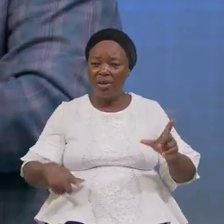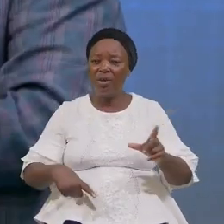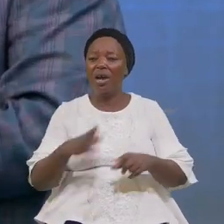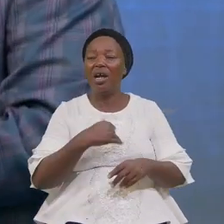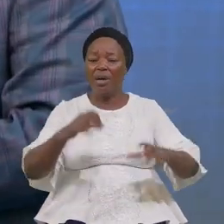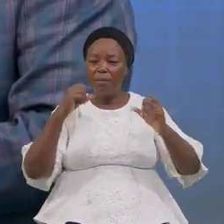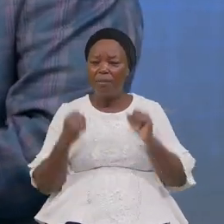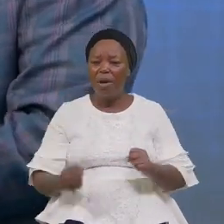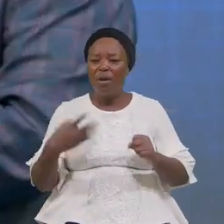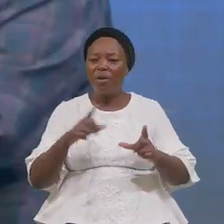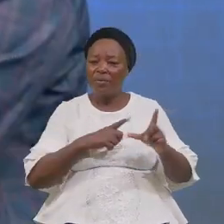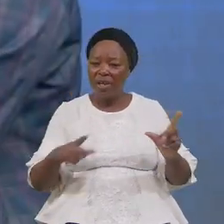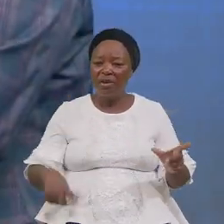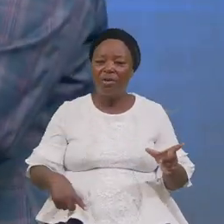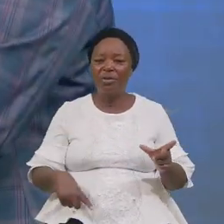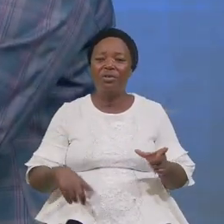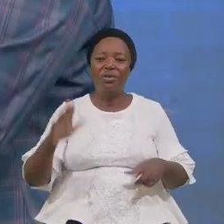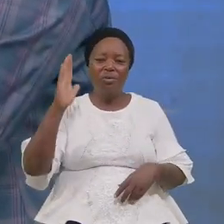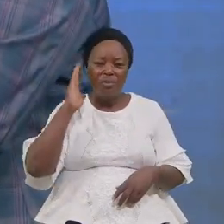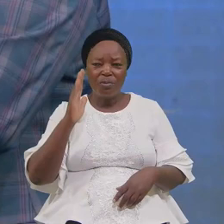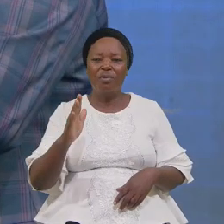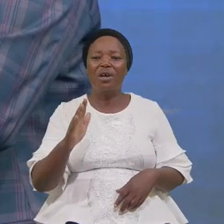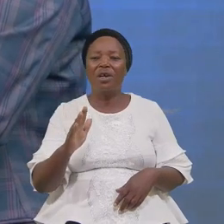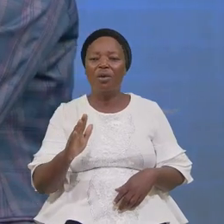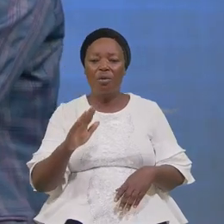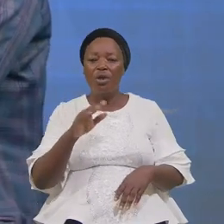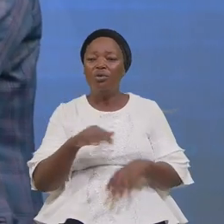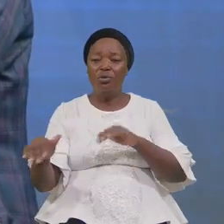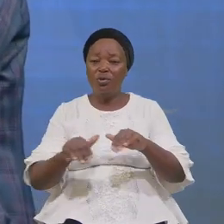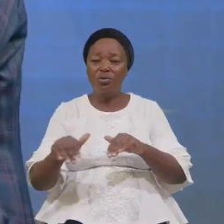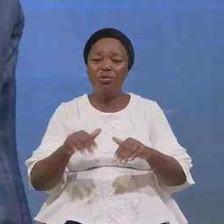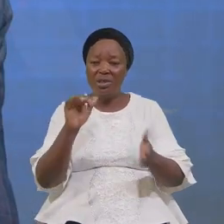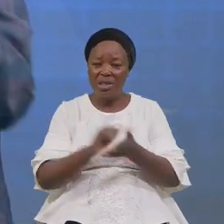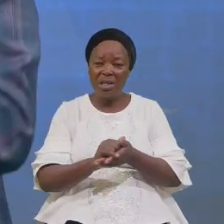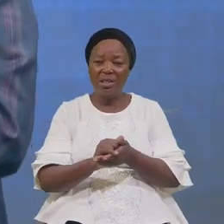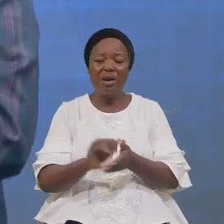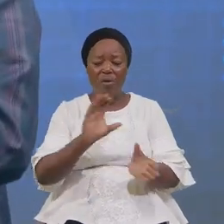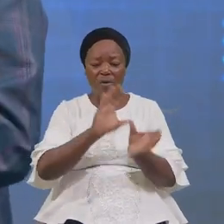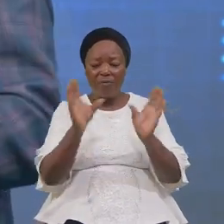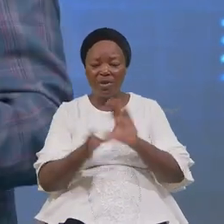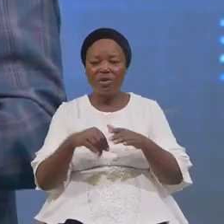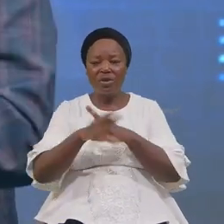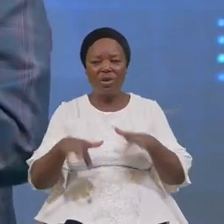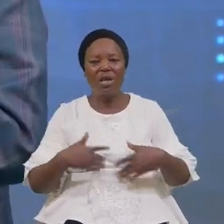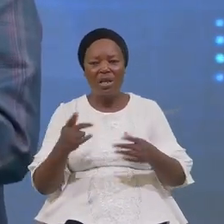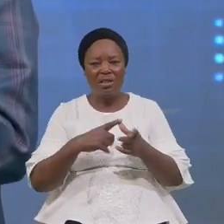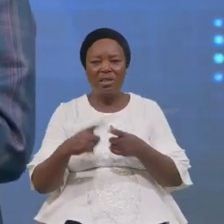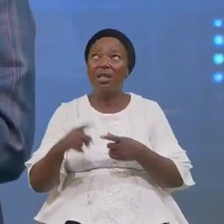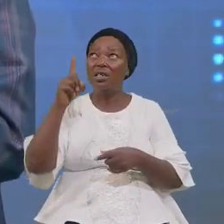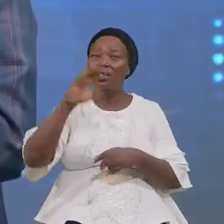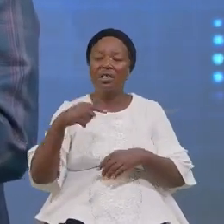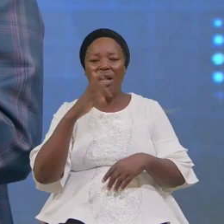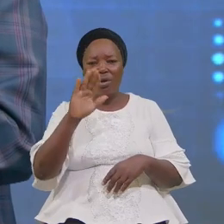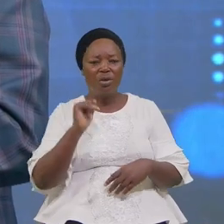power of the Lord will work out that conversion. It says, and your sins shall be